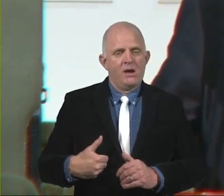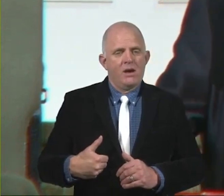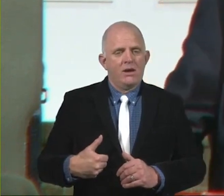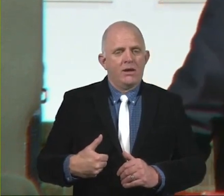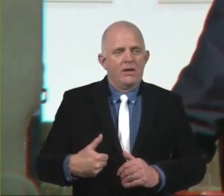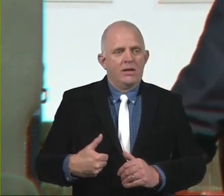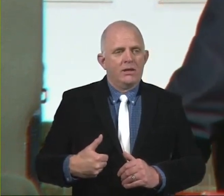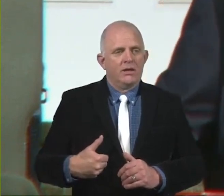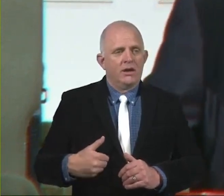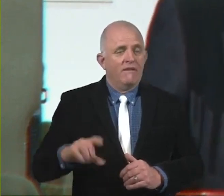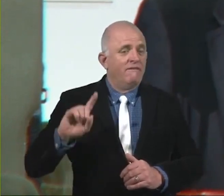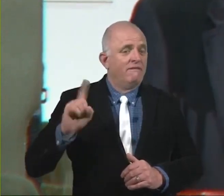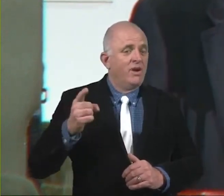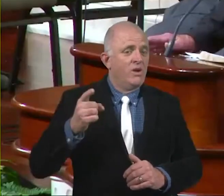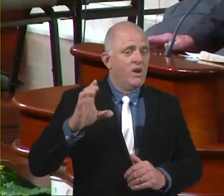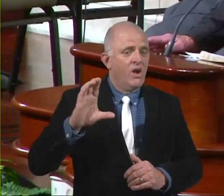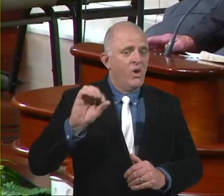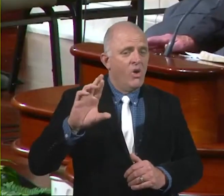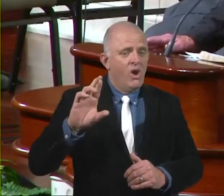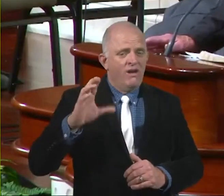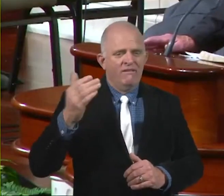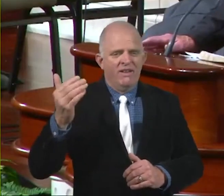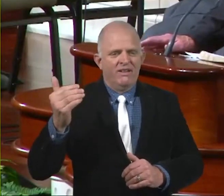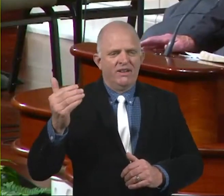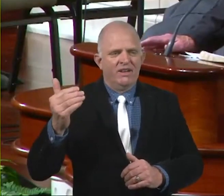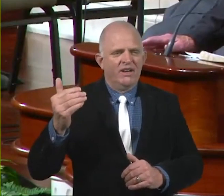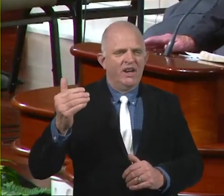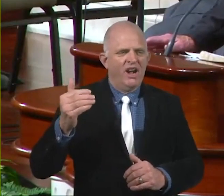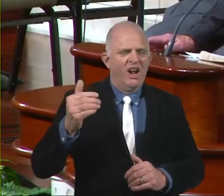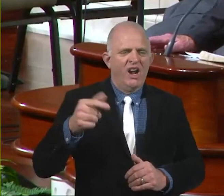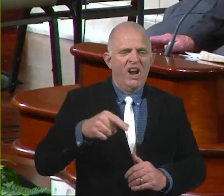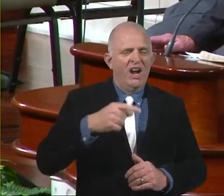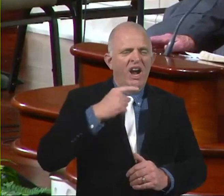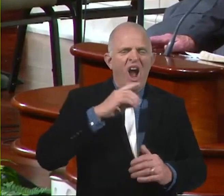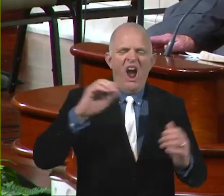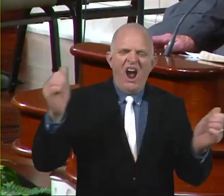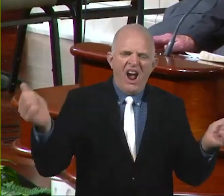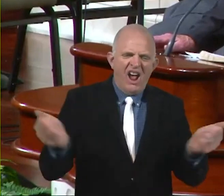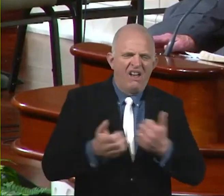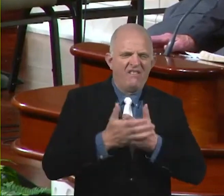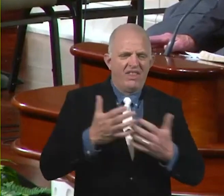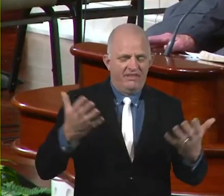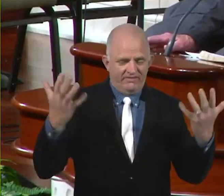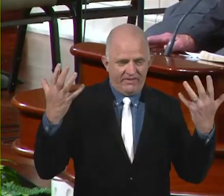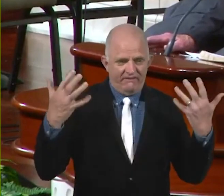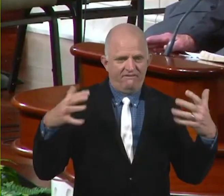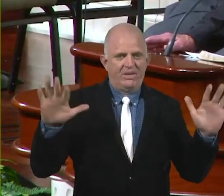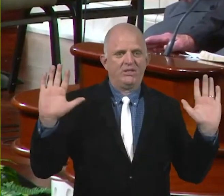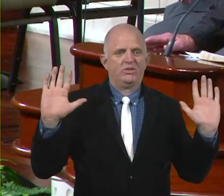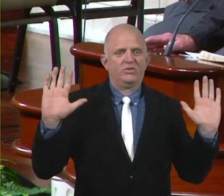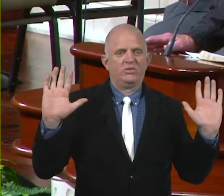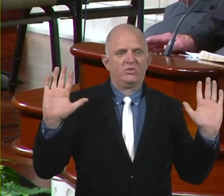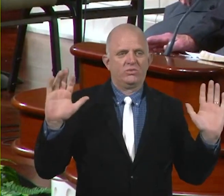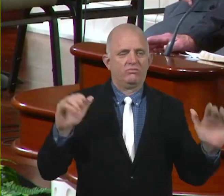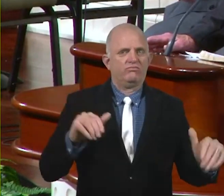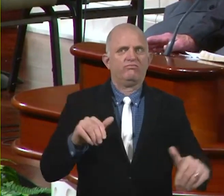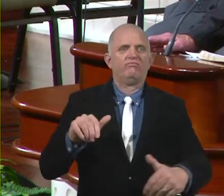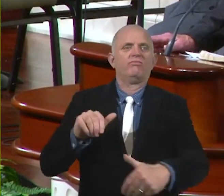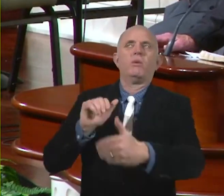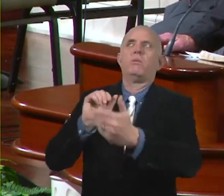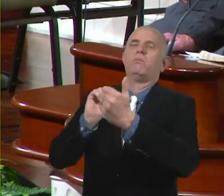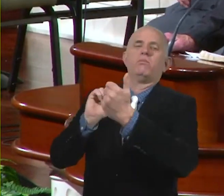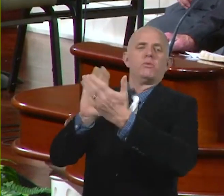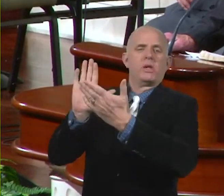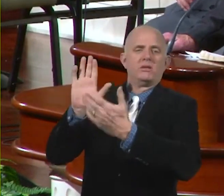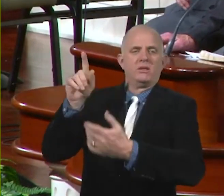First Corinthians 15 says, when all of this thing is ended and we stand at the throne of God,